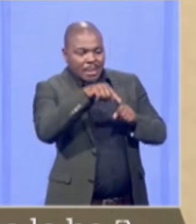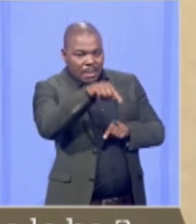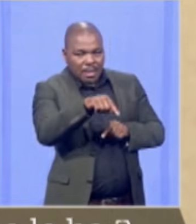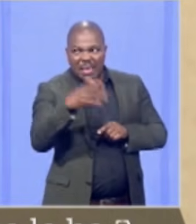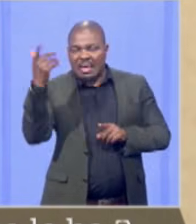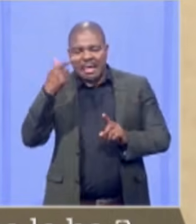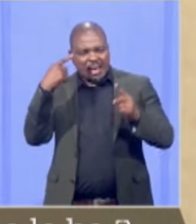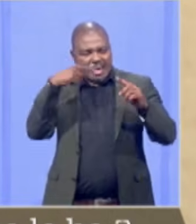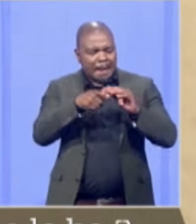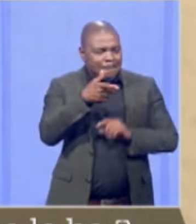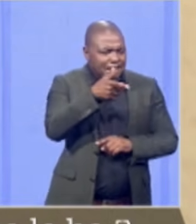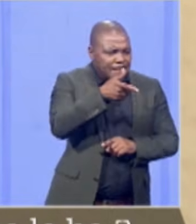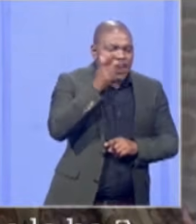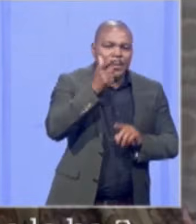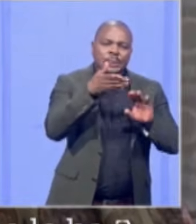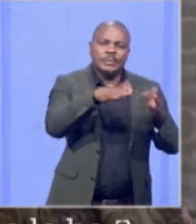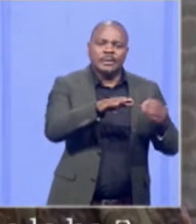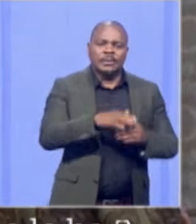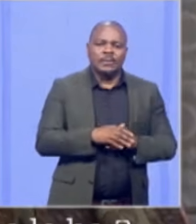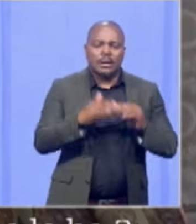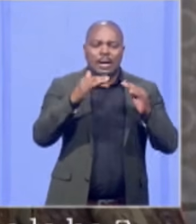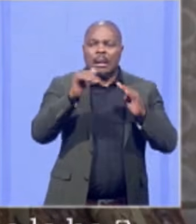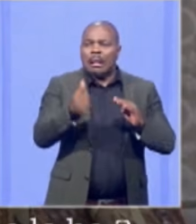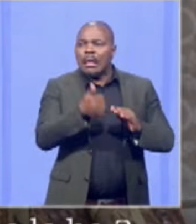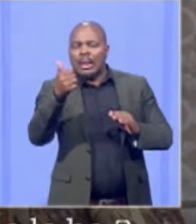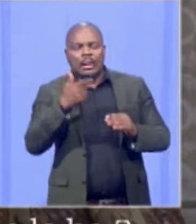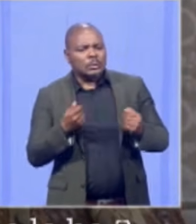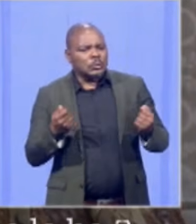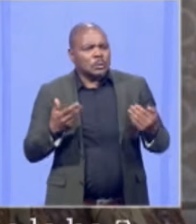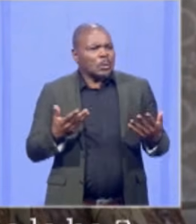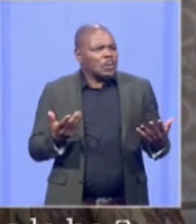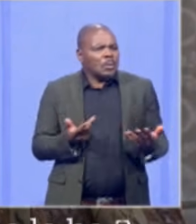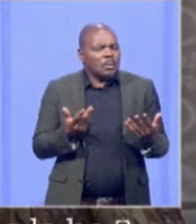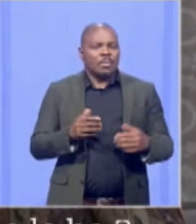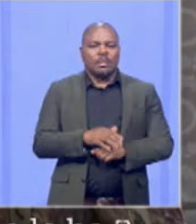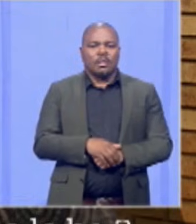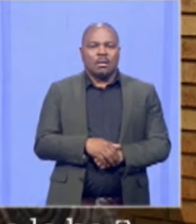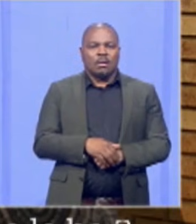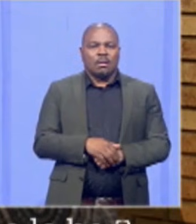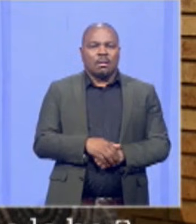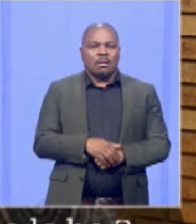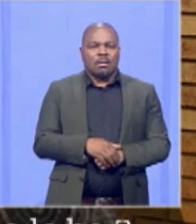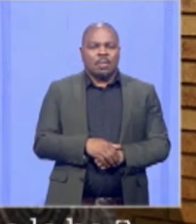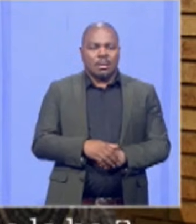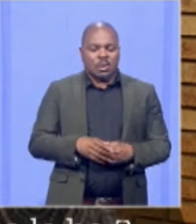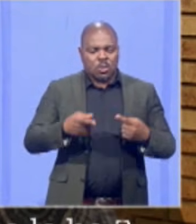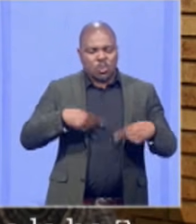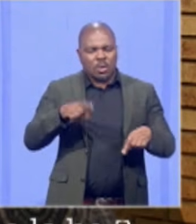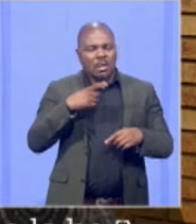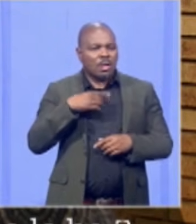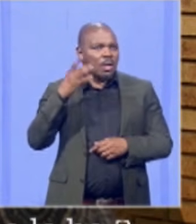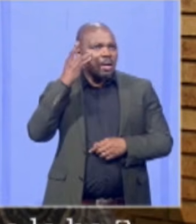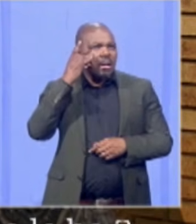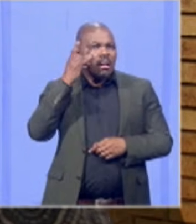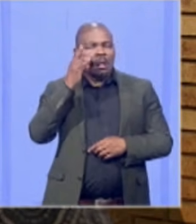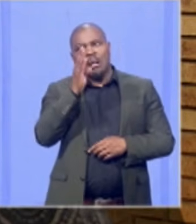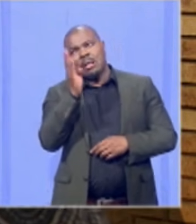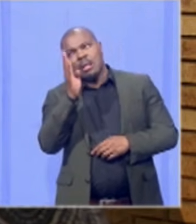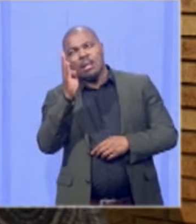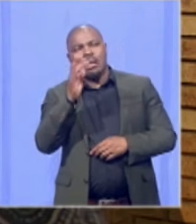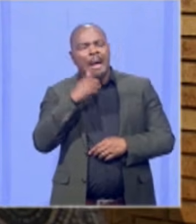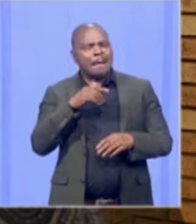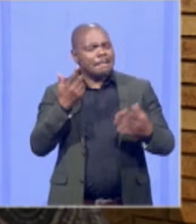bolawa ka go tshuntshiwa. Baagisanyi ba santse ba sa dumele. Re utlwiletse late go last thunya nna